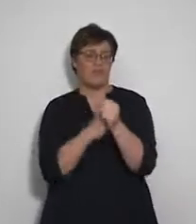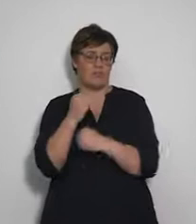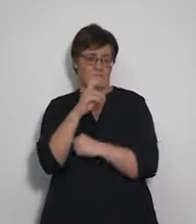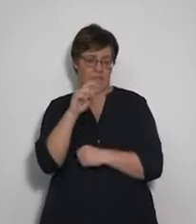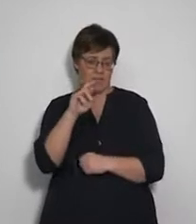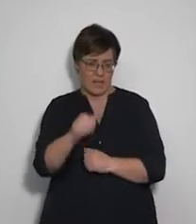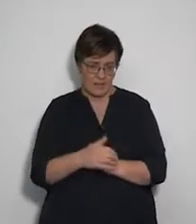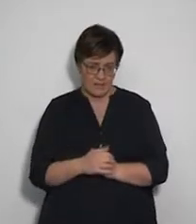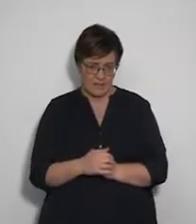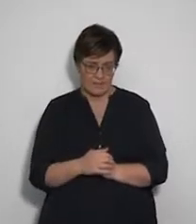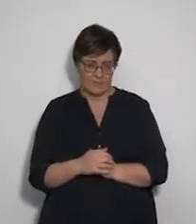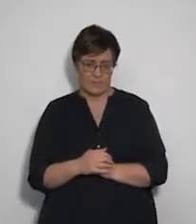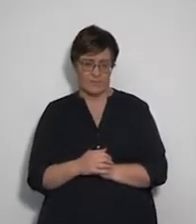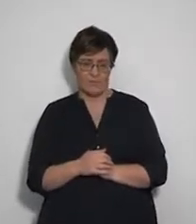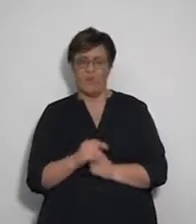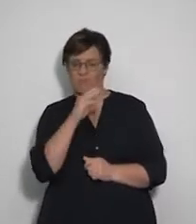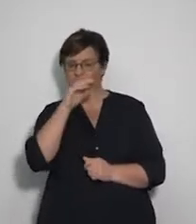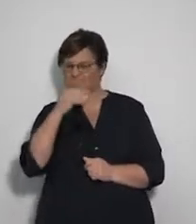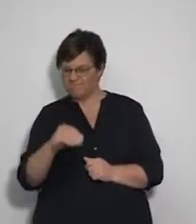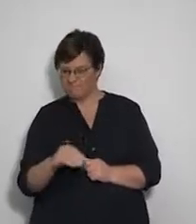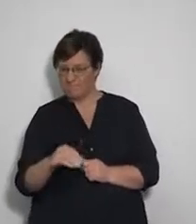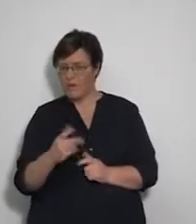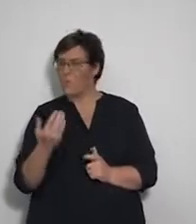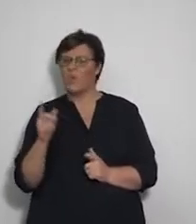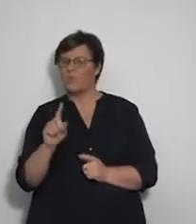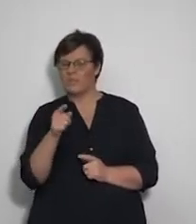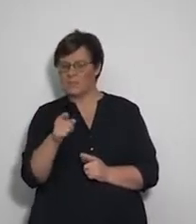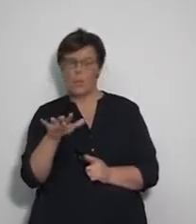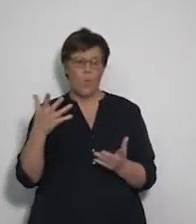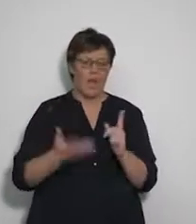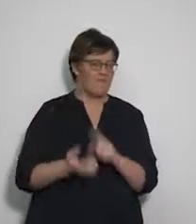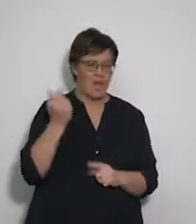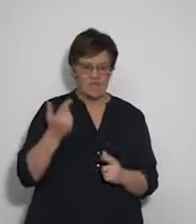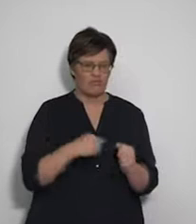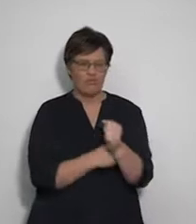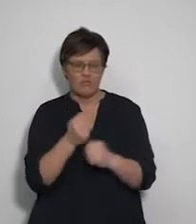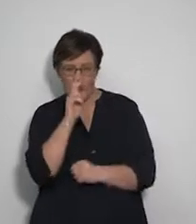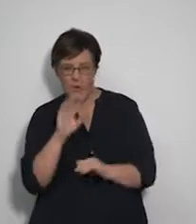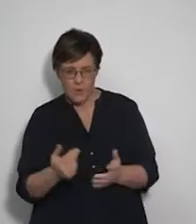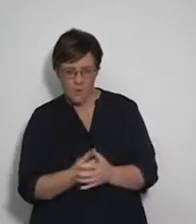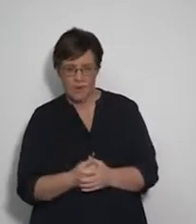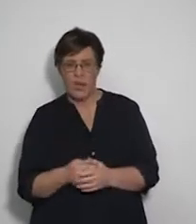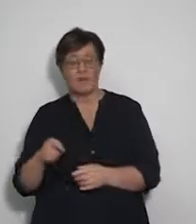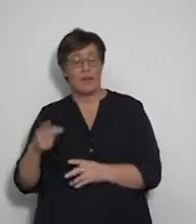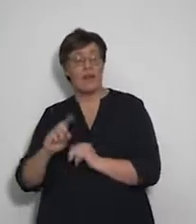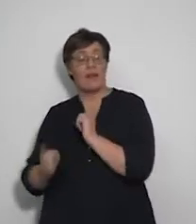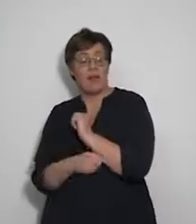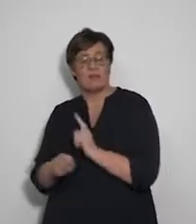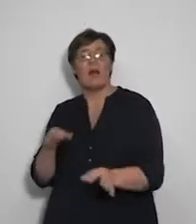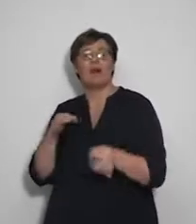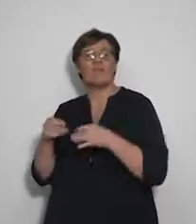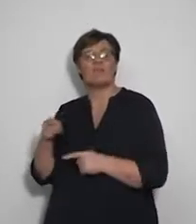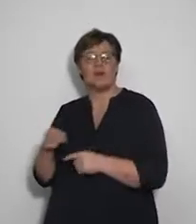of DNA. So we're going to spend some time allocated to the location and structure of DNA in our essay. And finally, describe